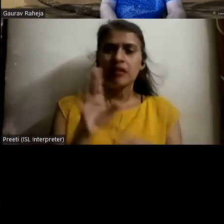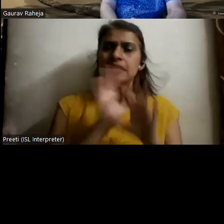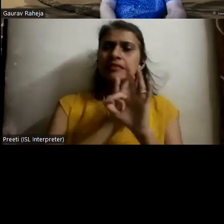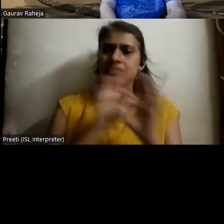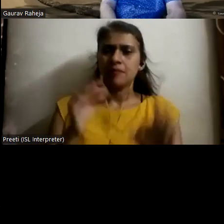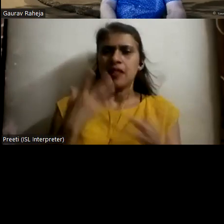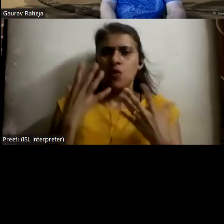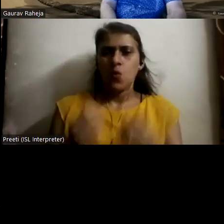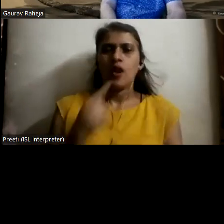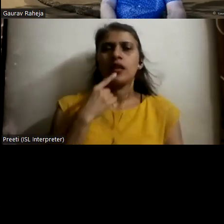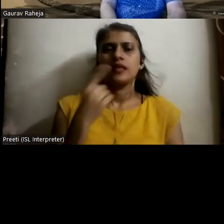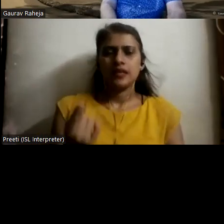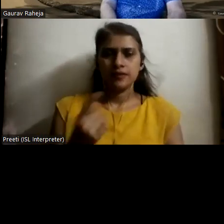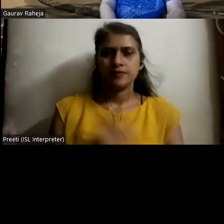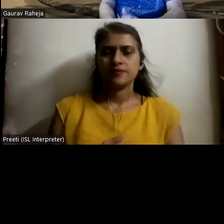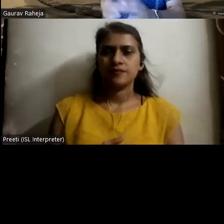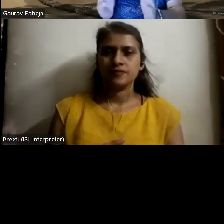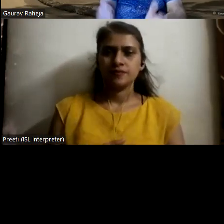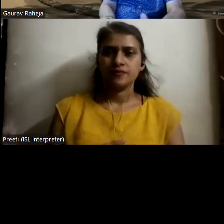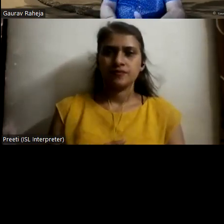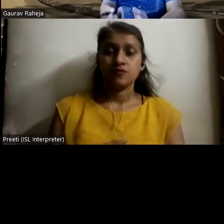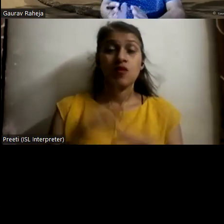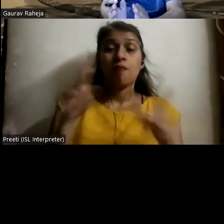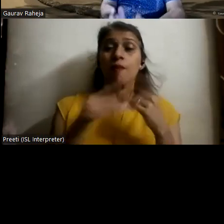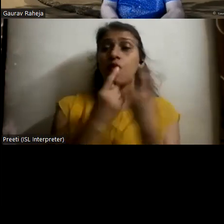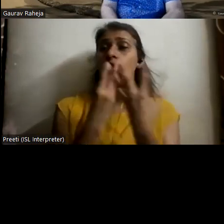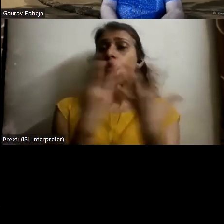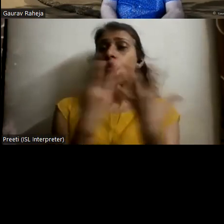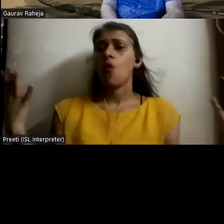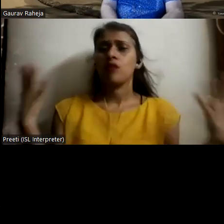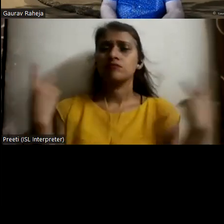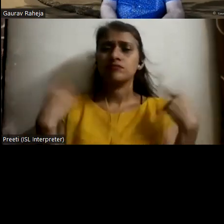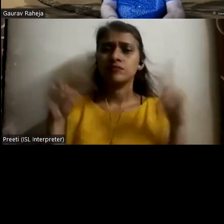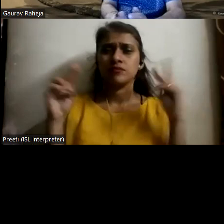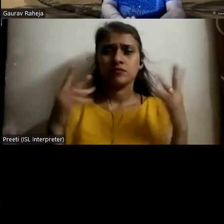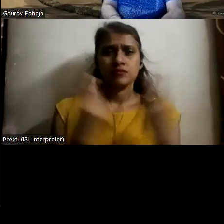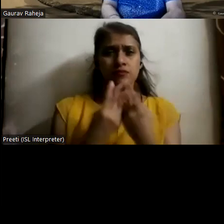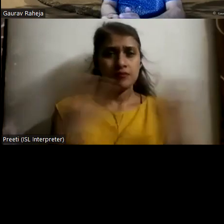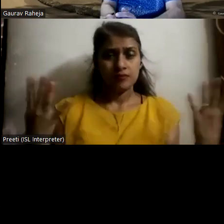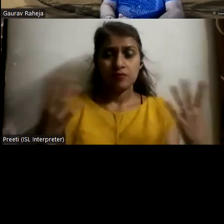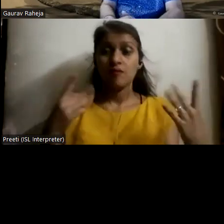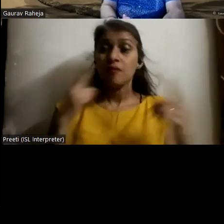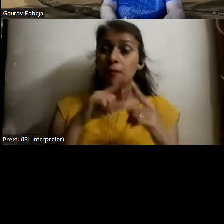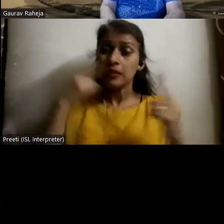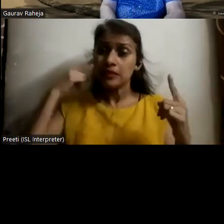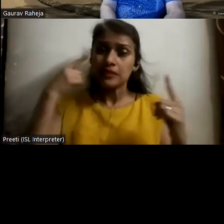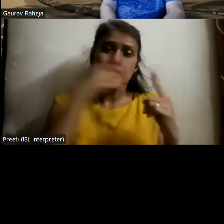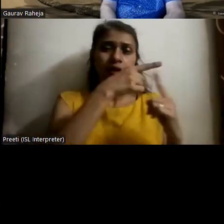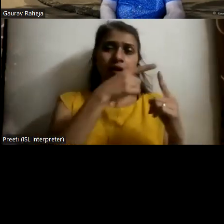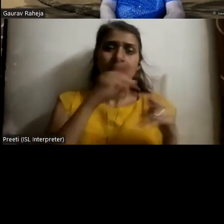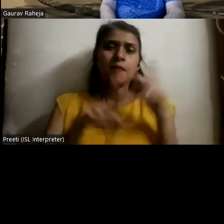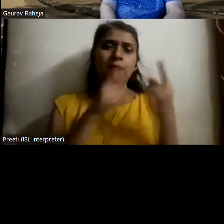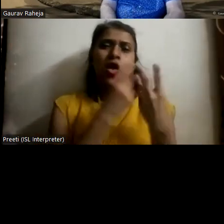I am trying to say here is, there is a total population of a country or a city, and there is a target population which you meet through